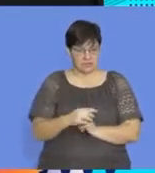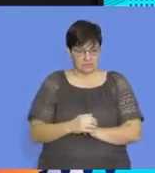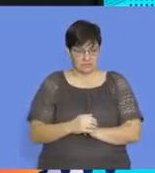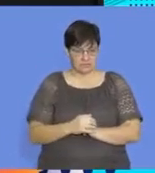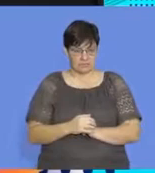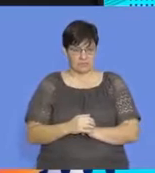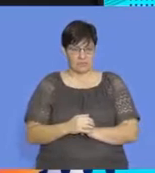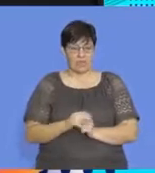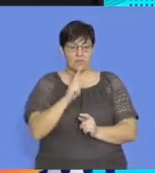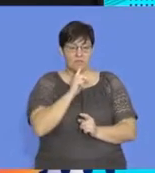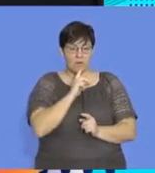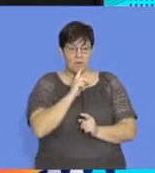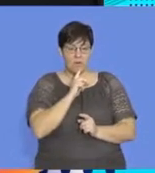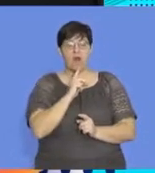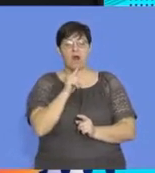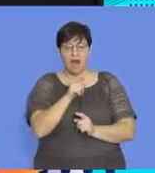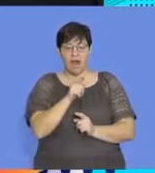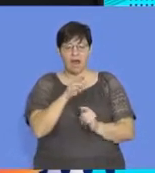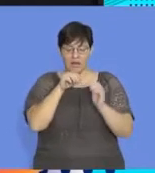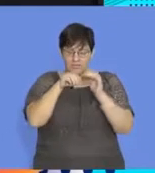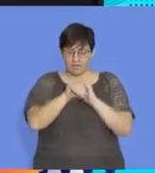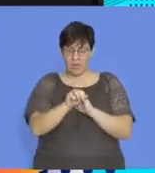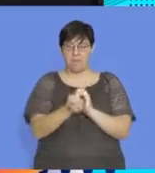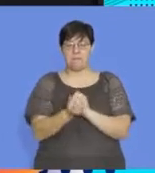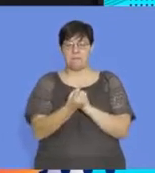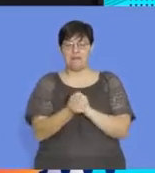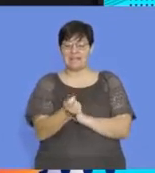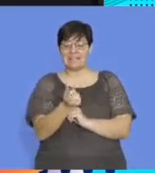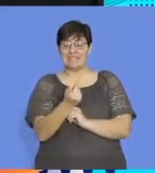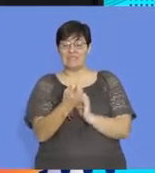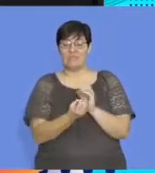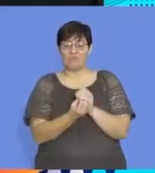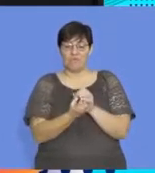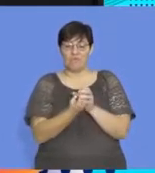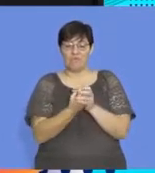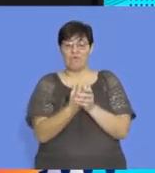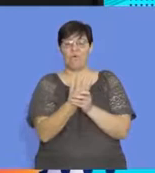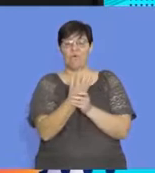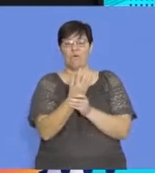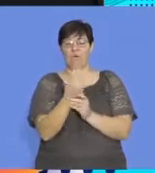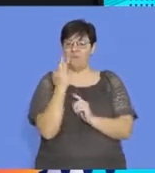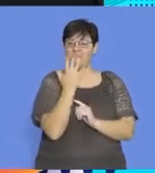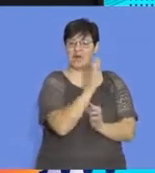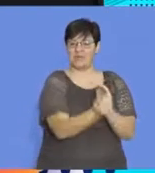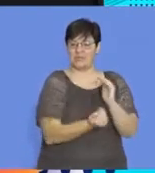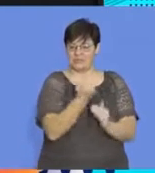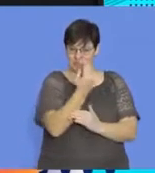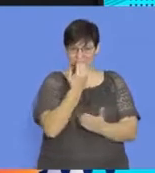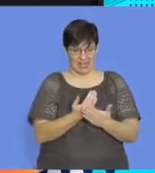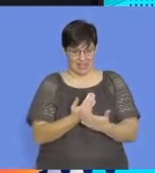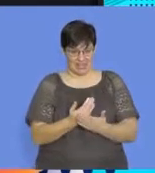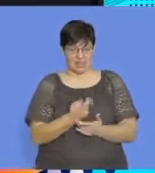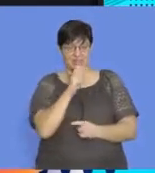this reproduction, sexual reproduction, a seed can grow into a new plant, and we're going to look at a concept of